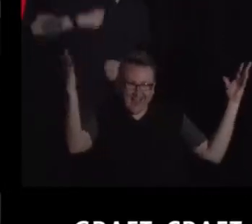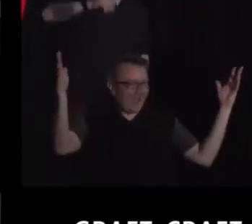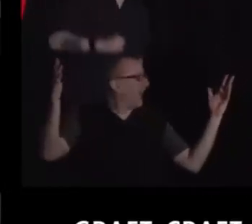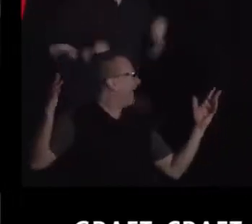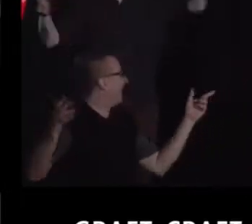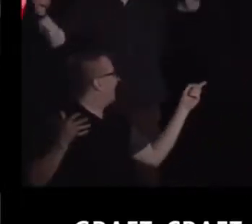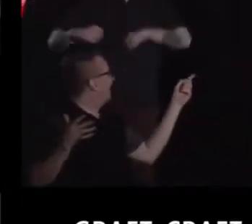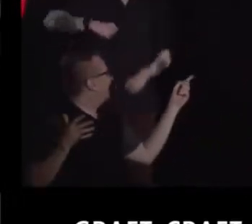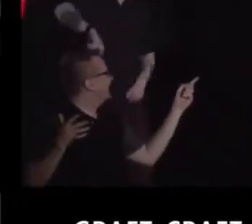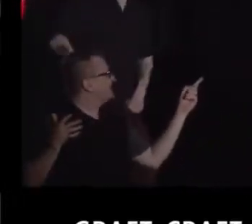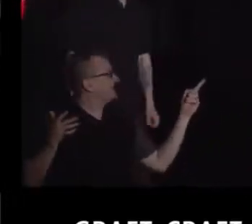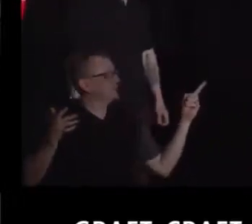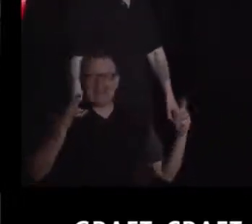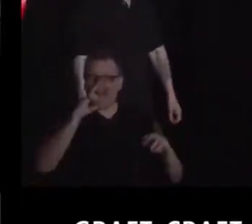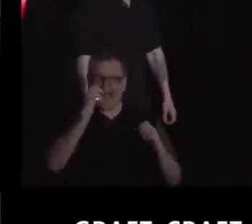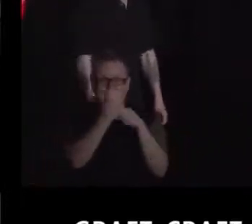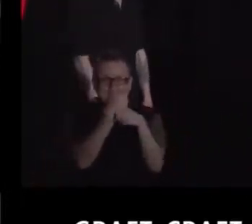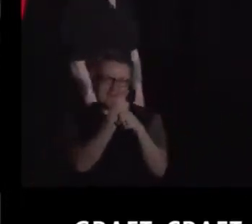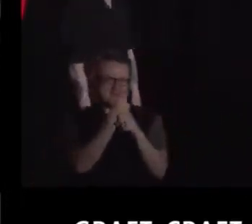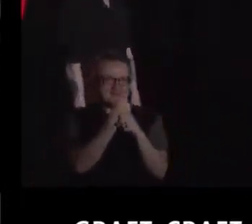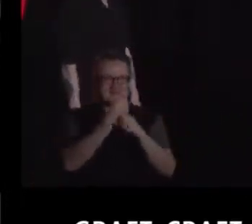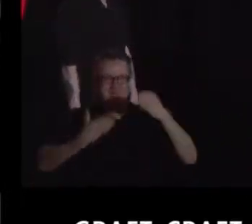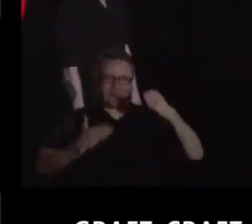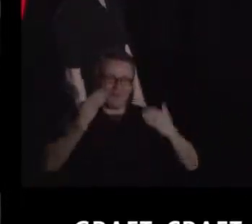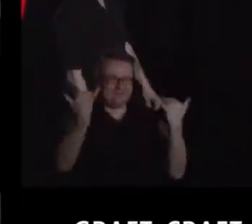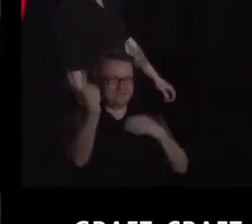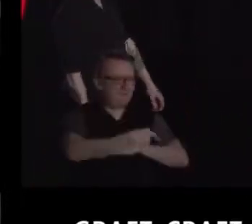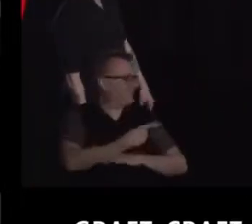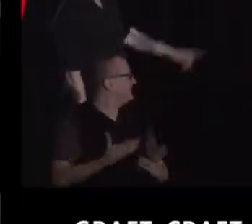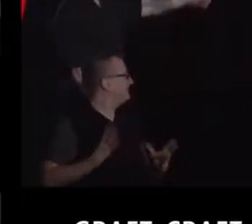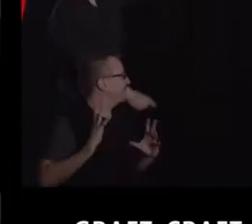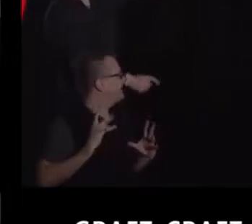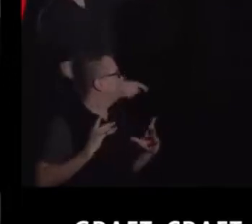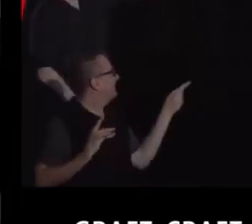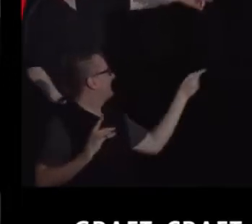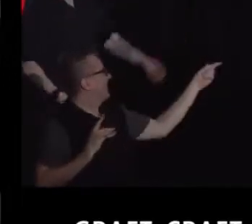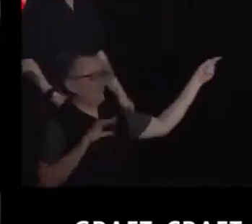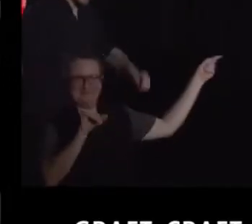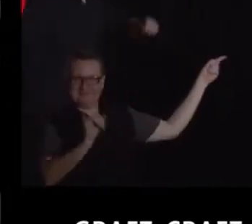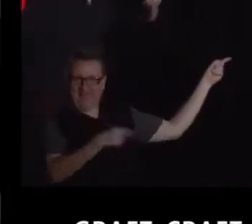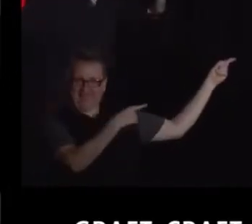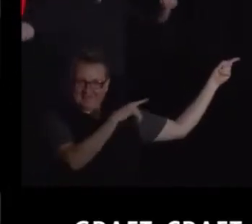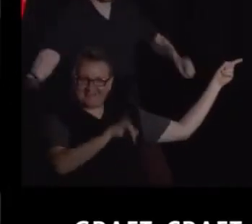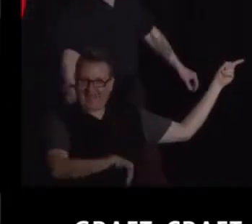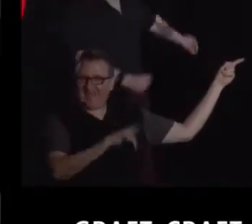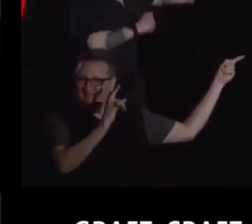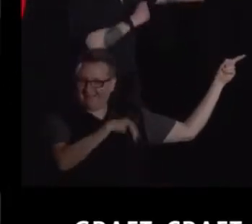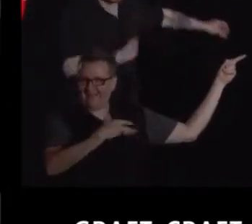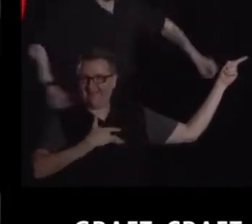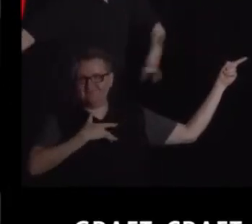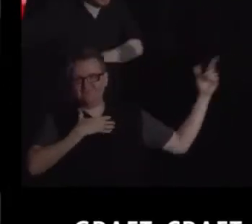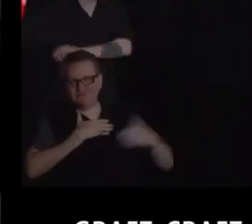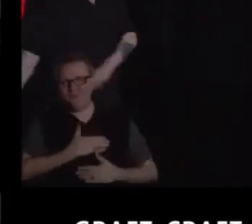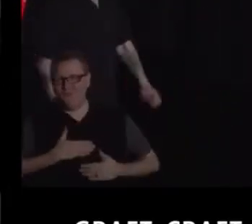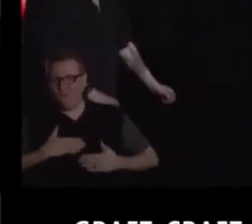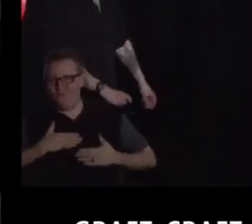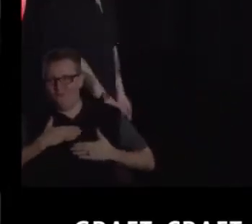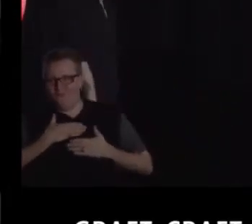a massive, flipping, amazing robot today. Look, I just really like that. That's steezy sort of